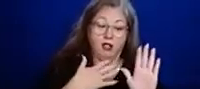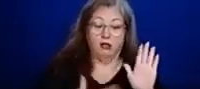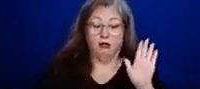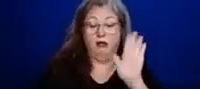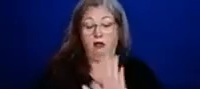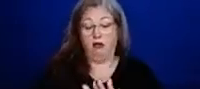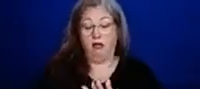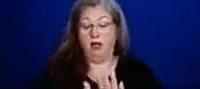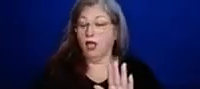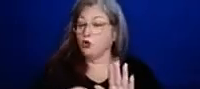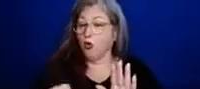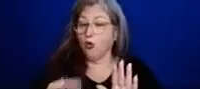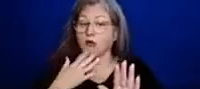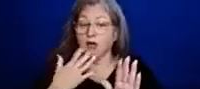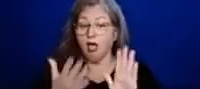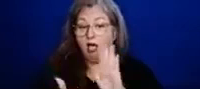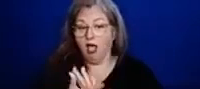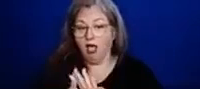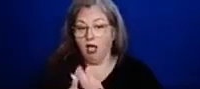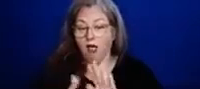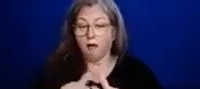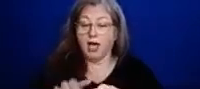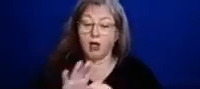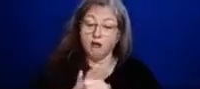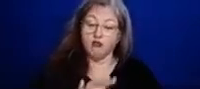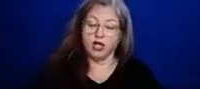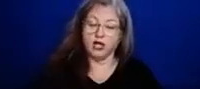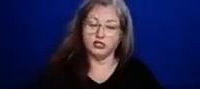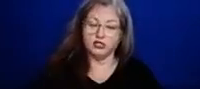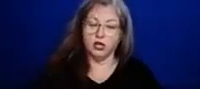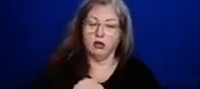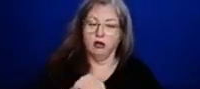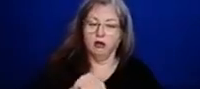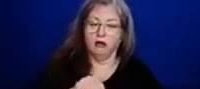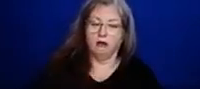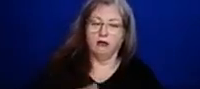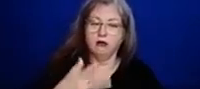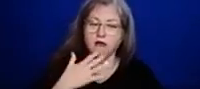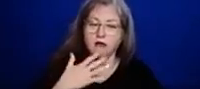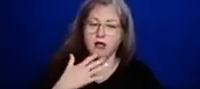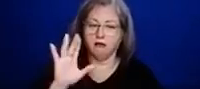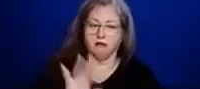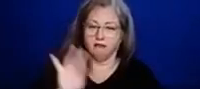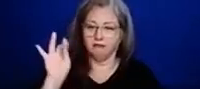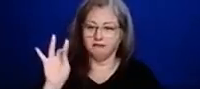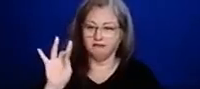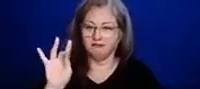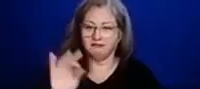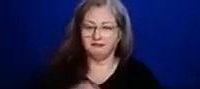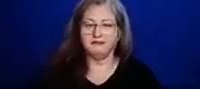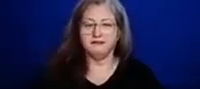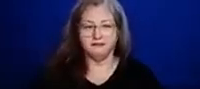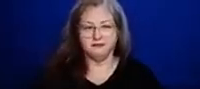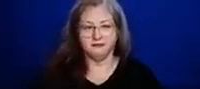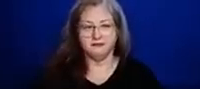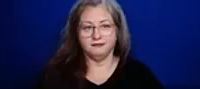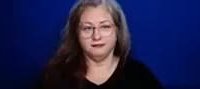the non-colored but highly pressure stamp of the linoleum.